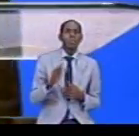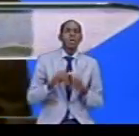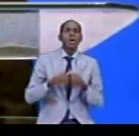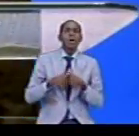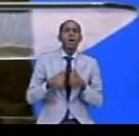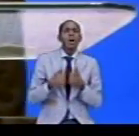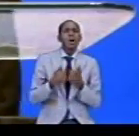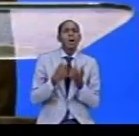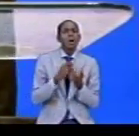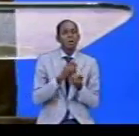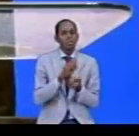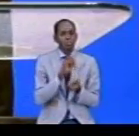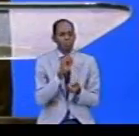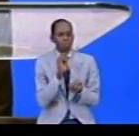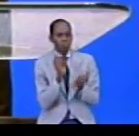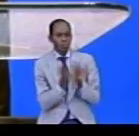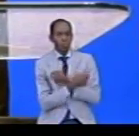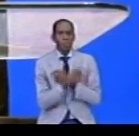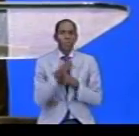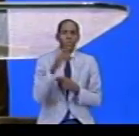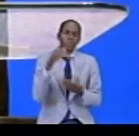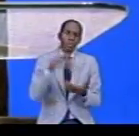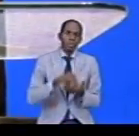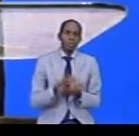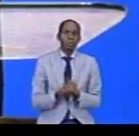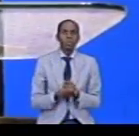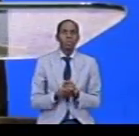turn ye again